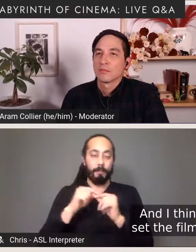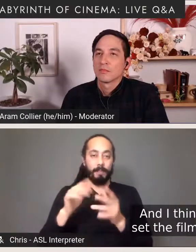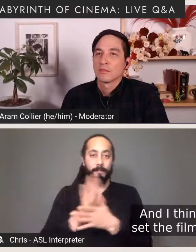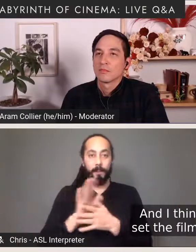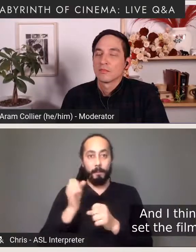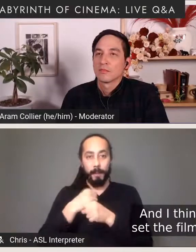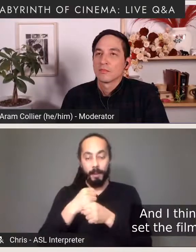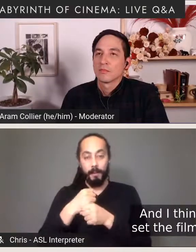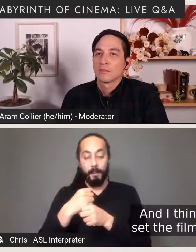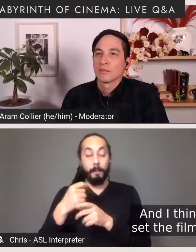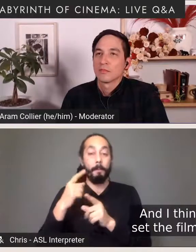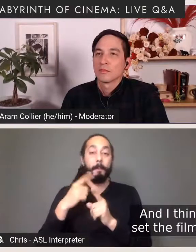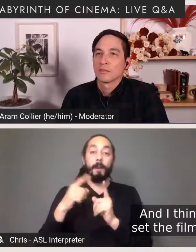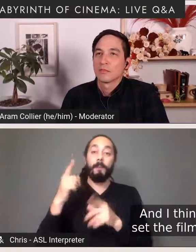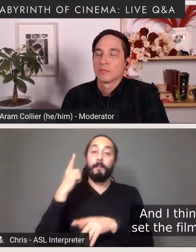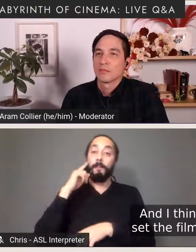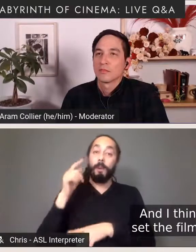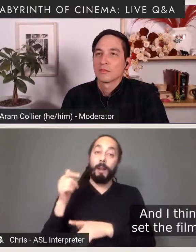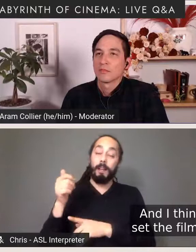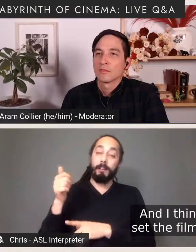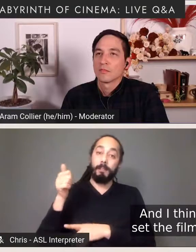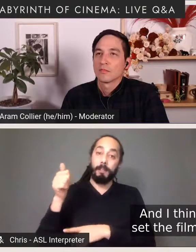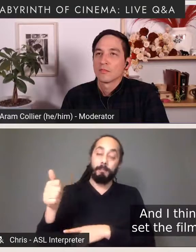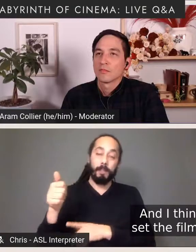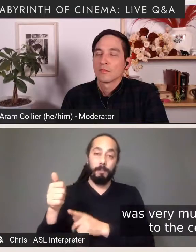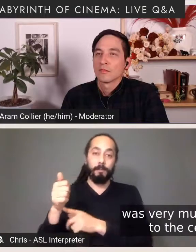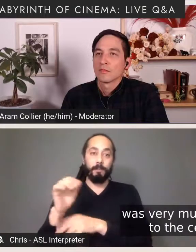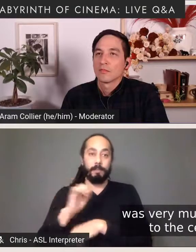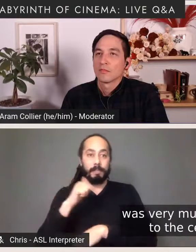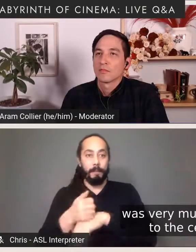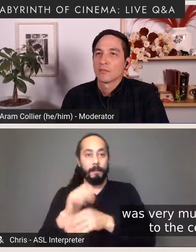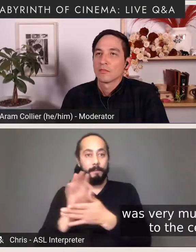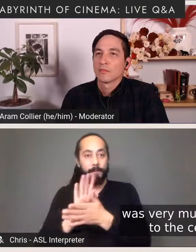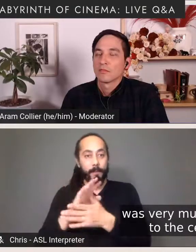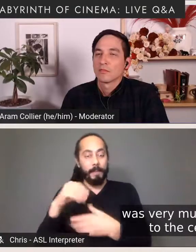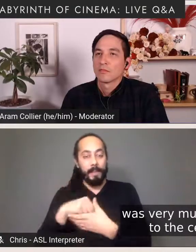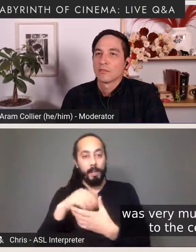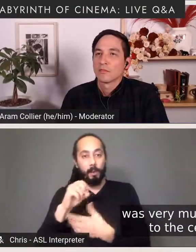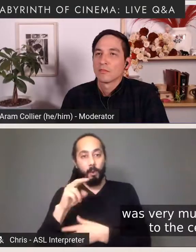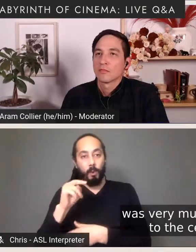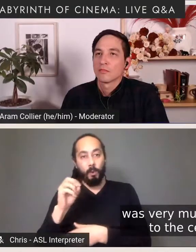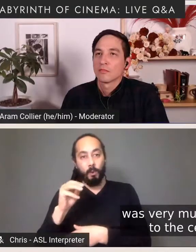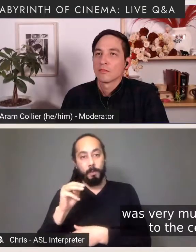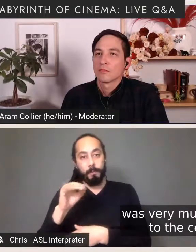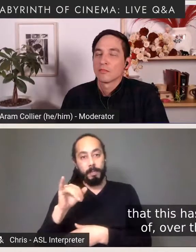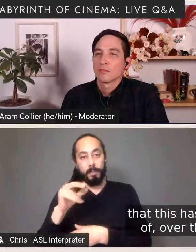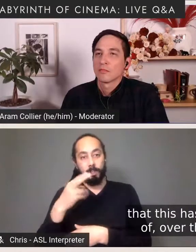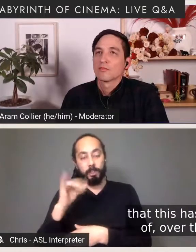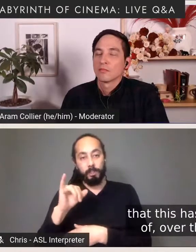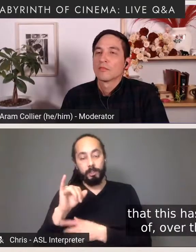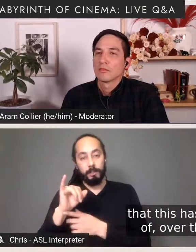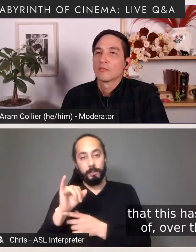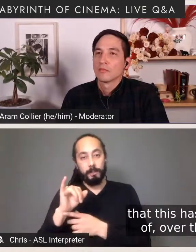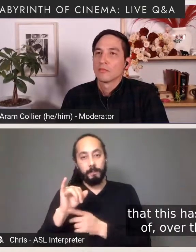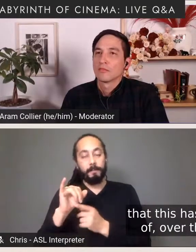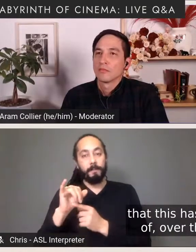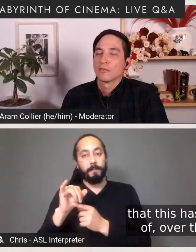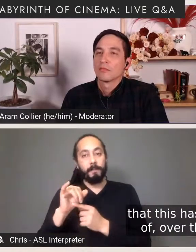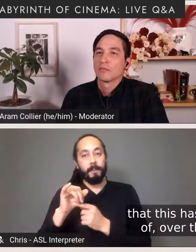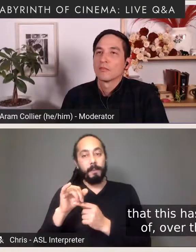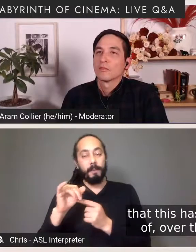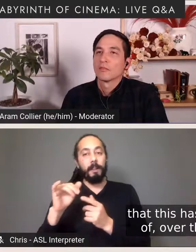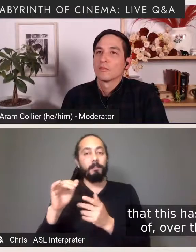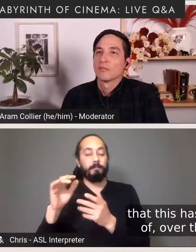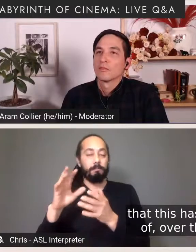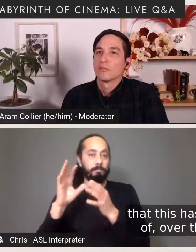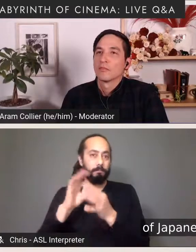for him to set the film in Onomichi was very much a reference to the central role that this has played kind of over